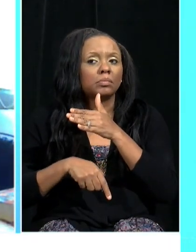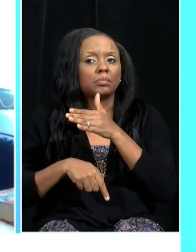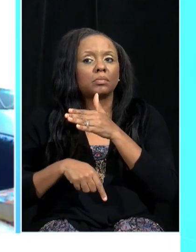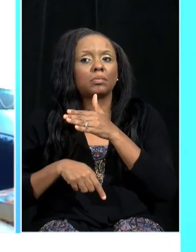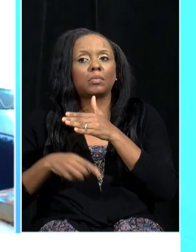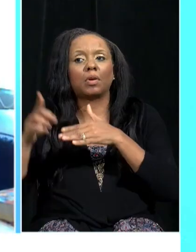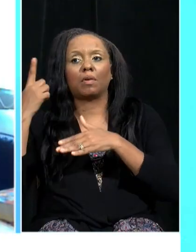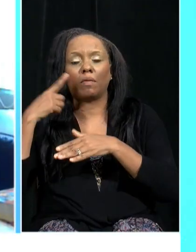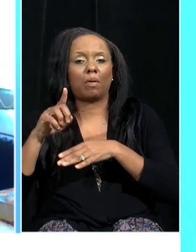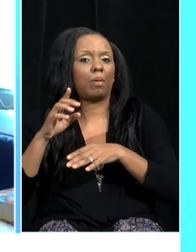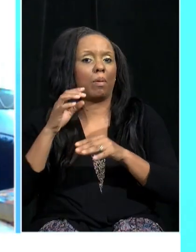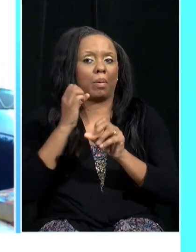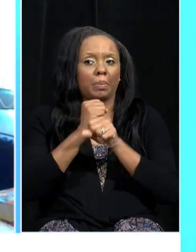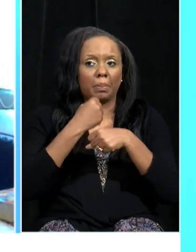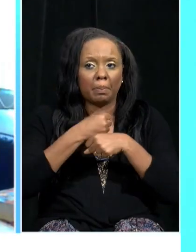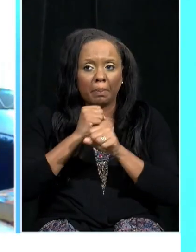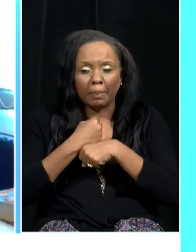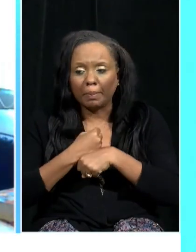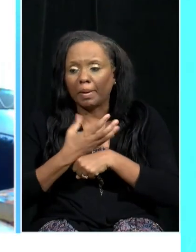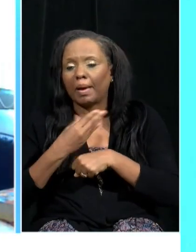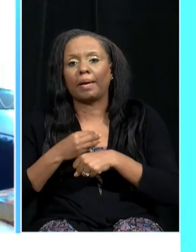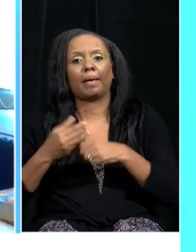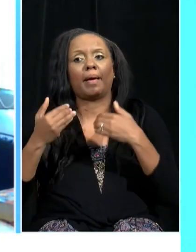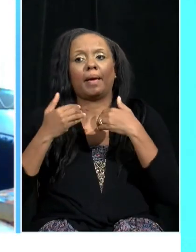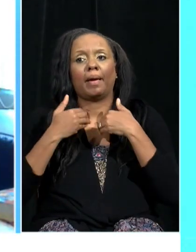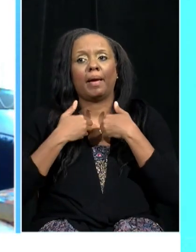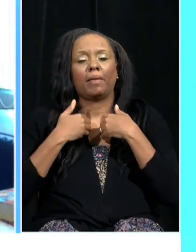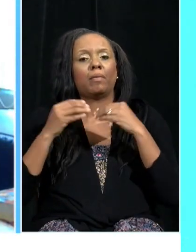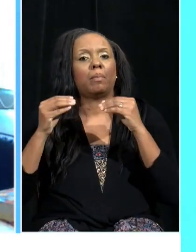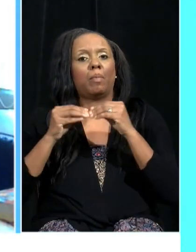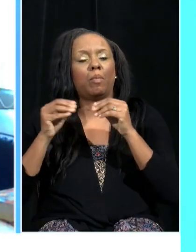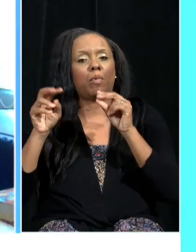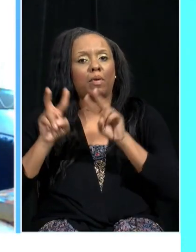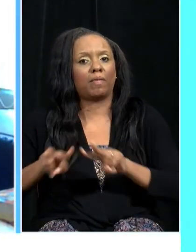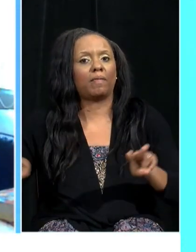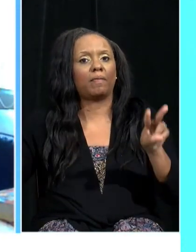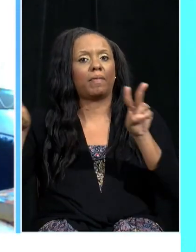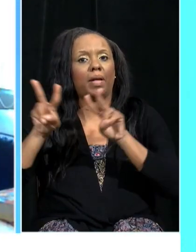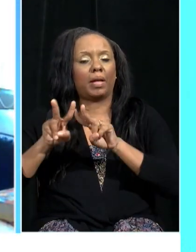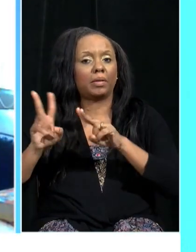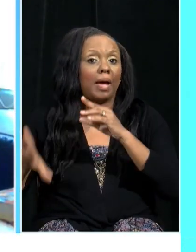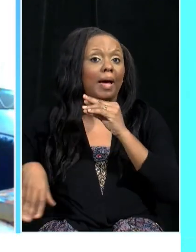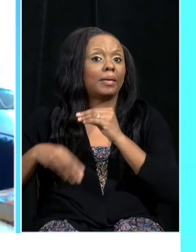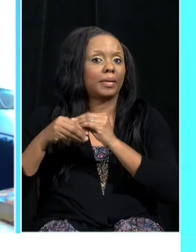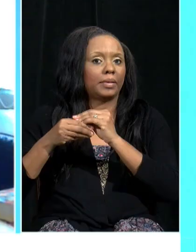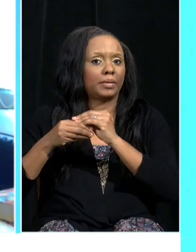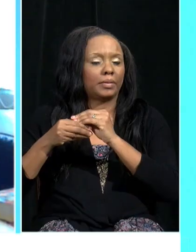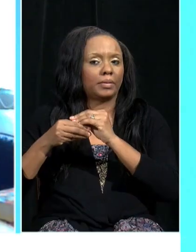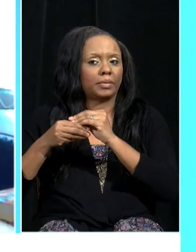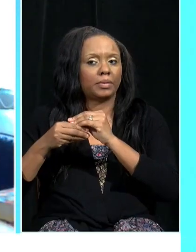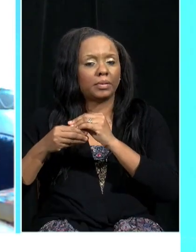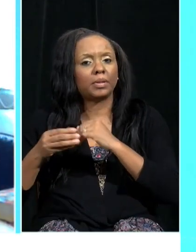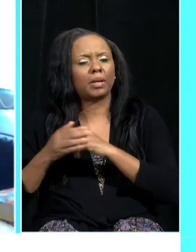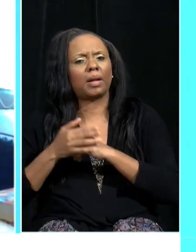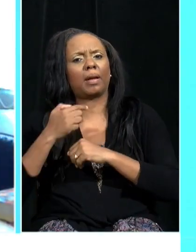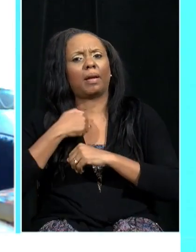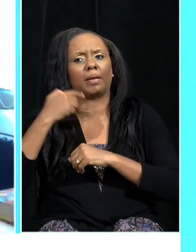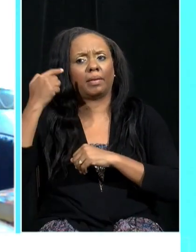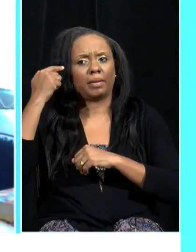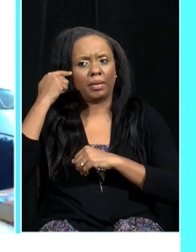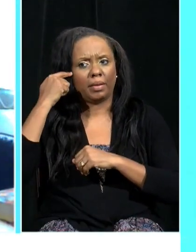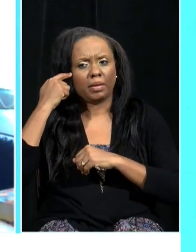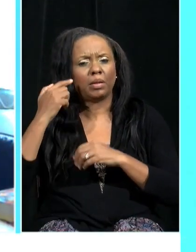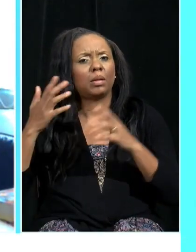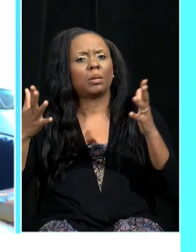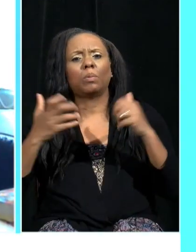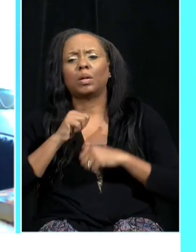manufacturing and value-added emphases, I think we have to move, statecraft has to be move beyond